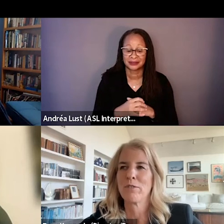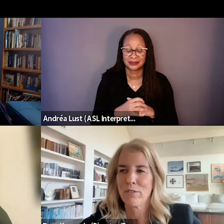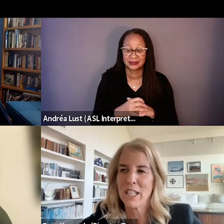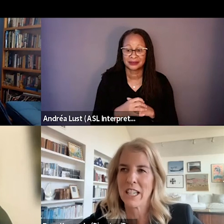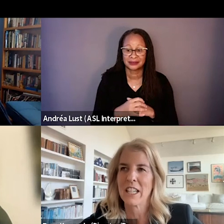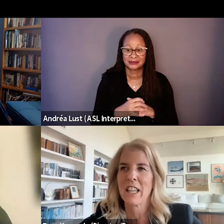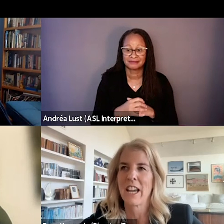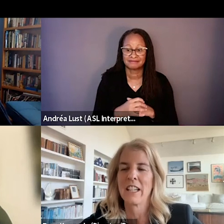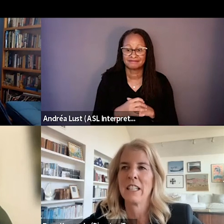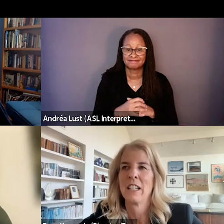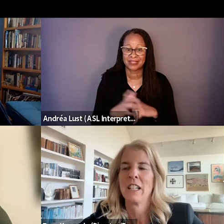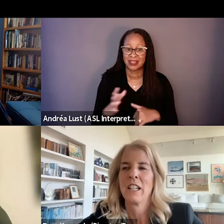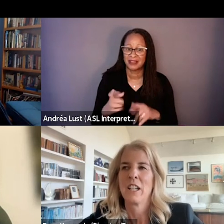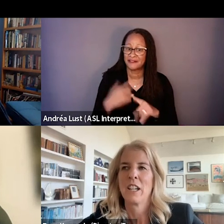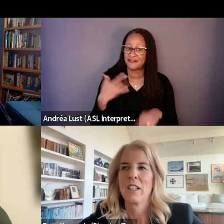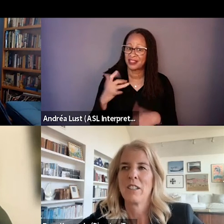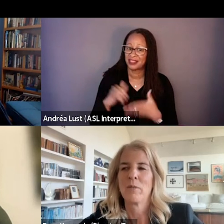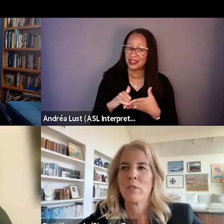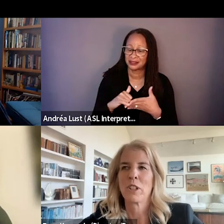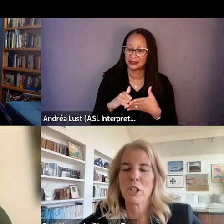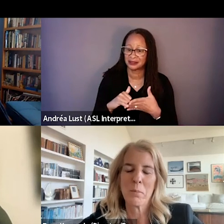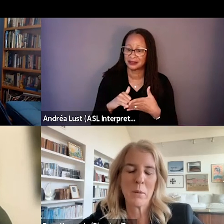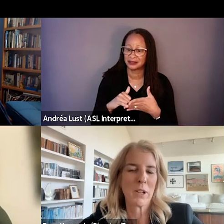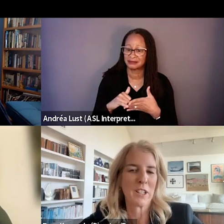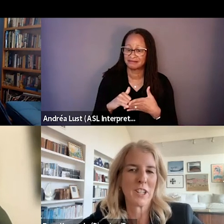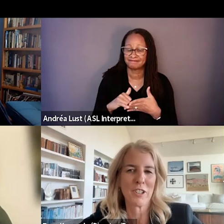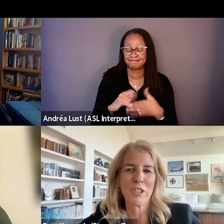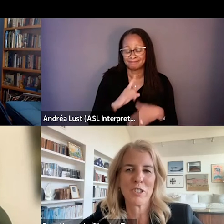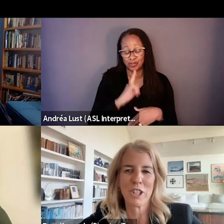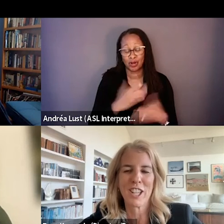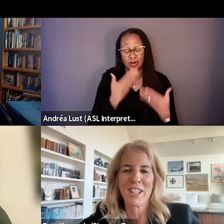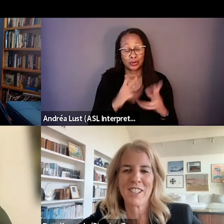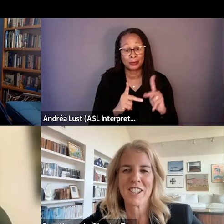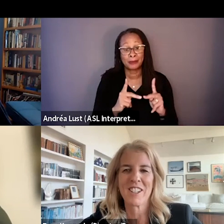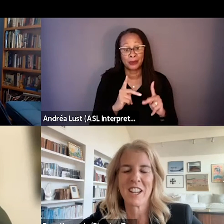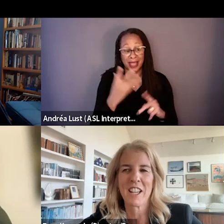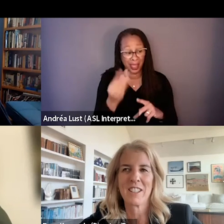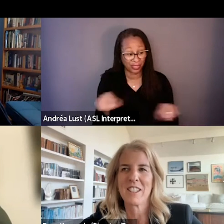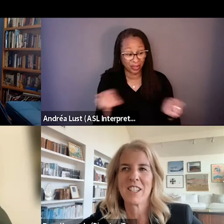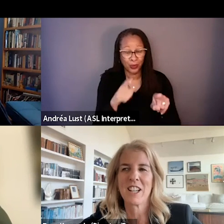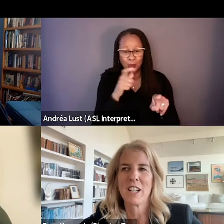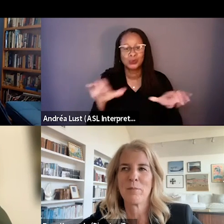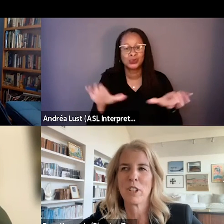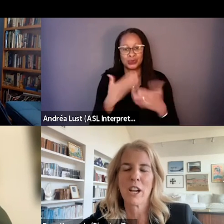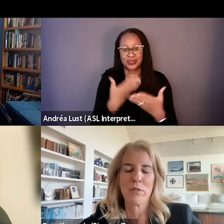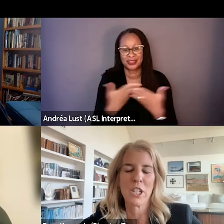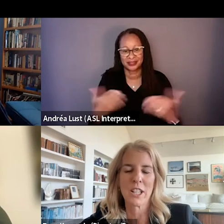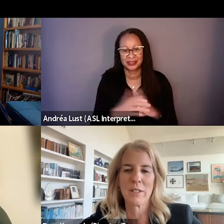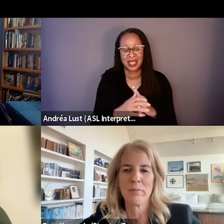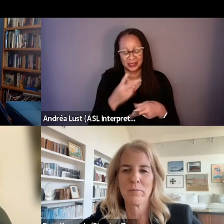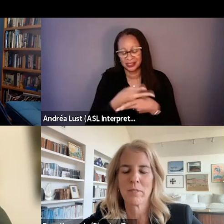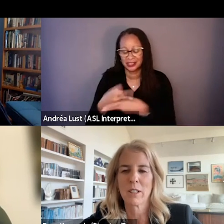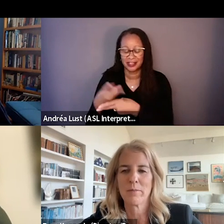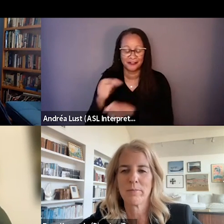a feeling that there are good people out there who do good things and look out for